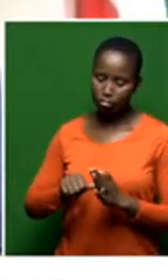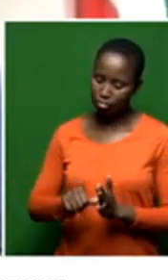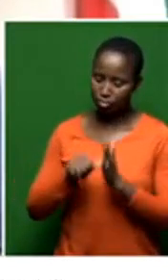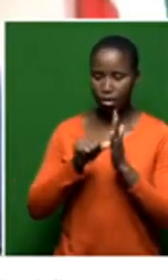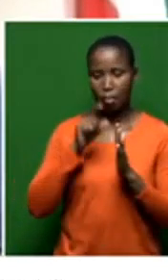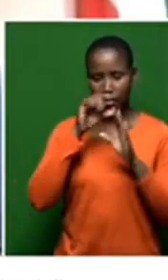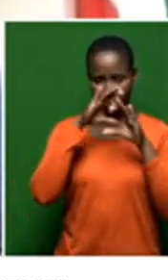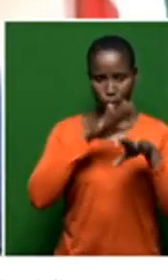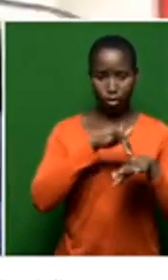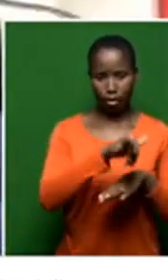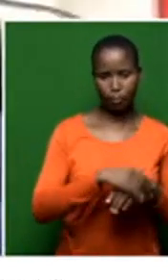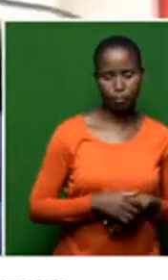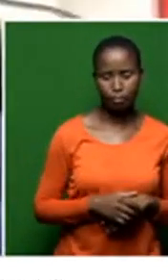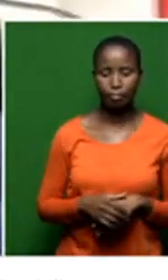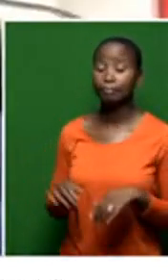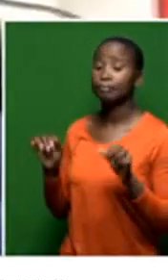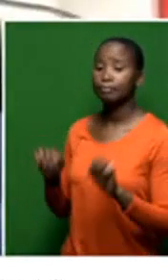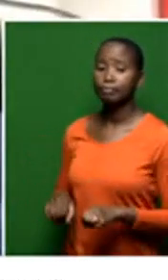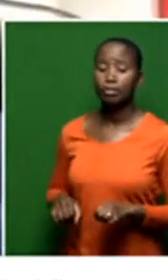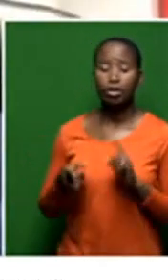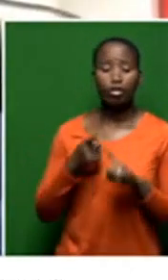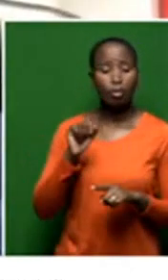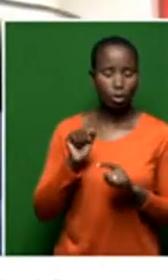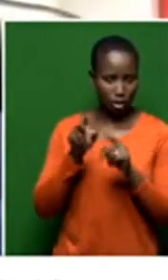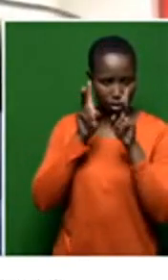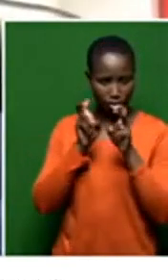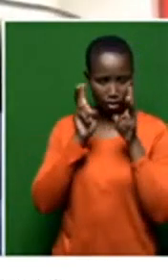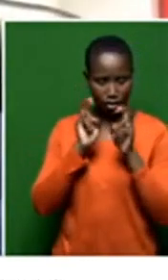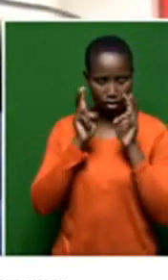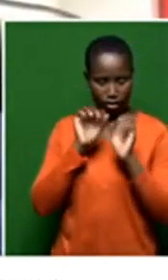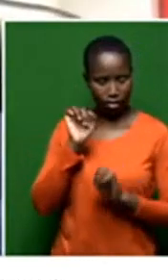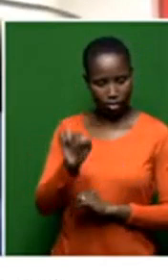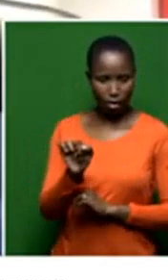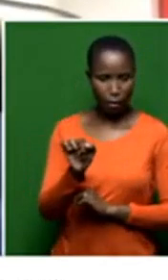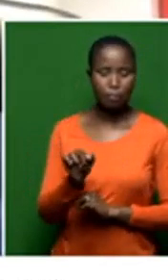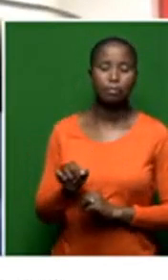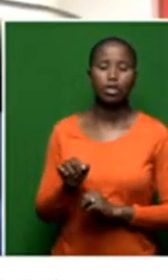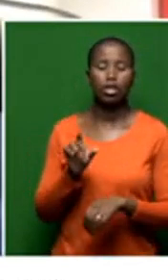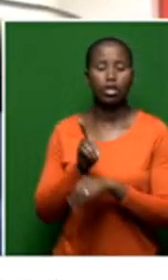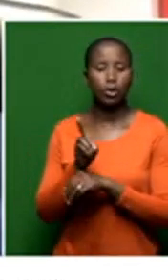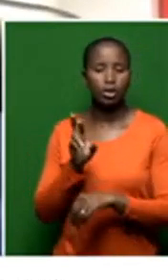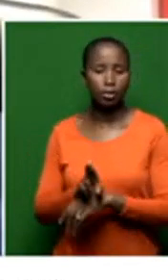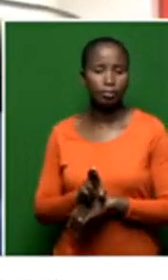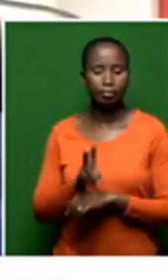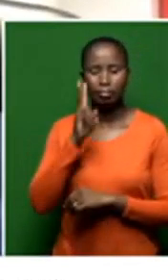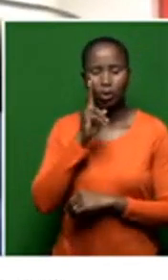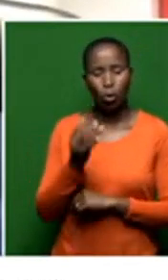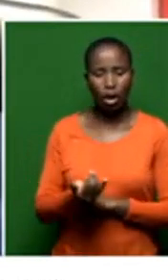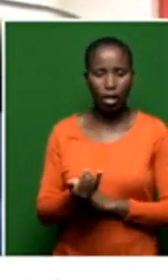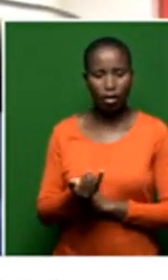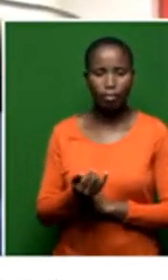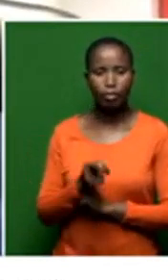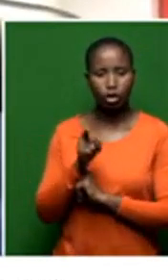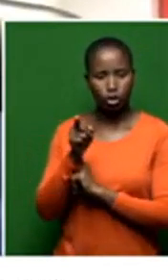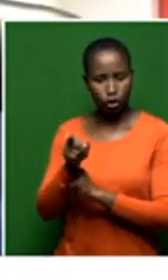else. And from the sentiments that you've just expressed, Dr. Mundi-Moeng, it would seem as though you are